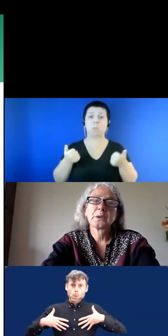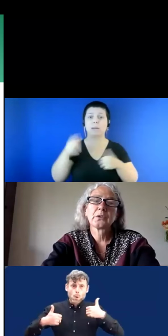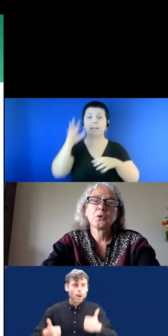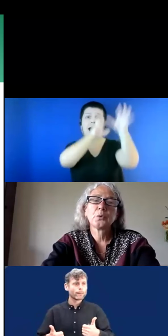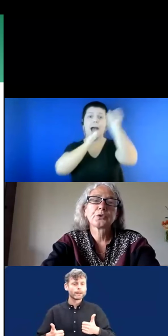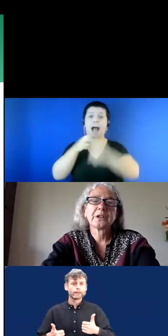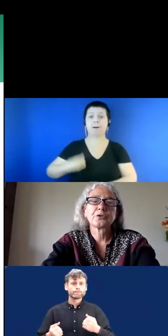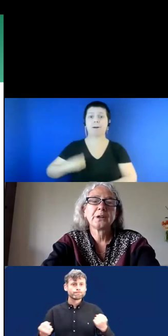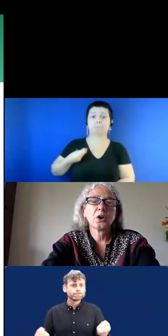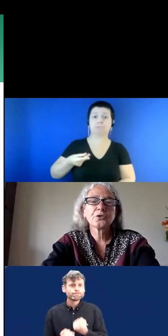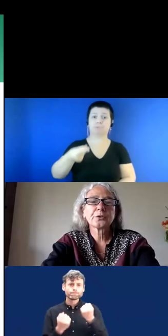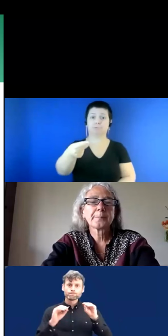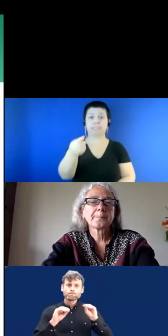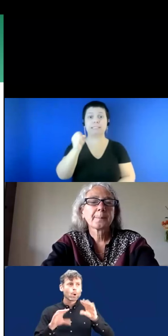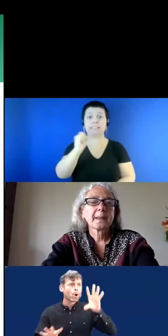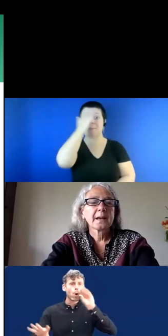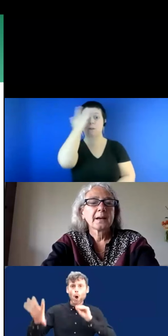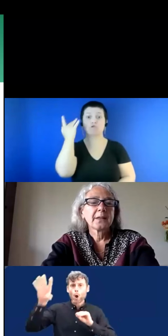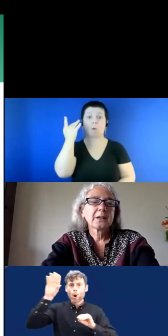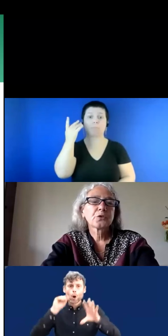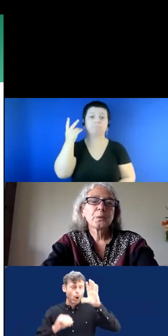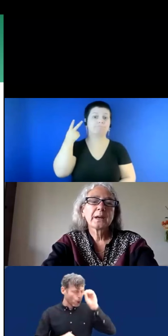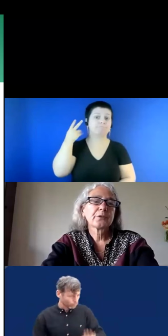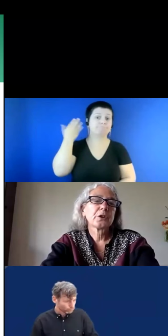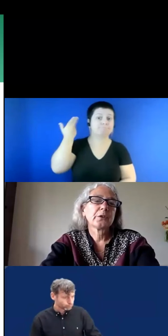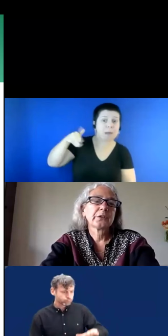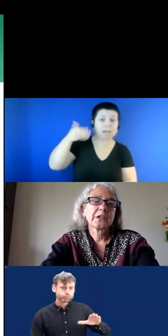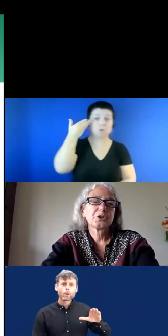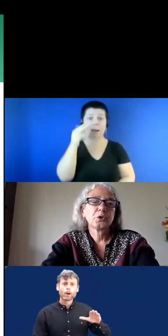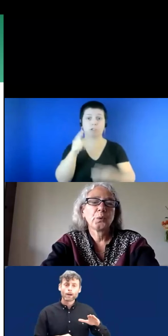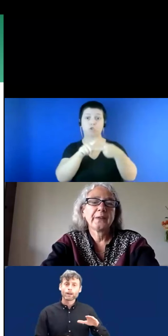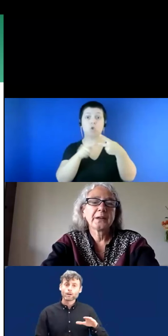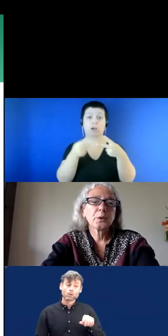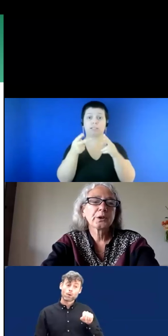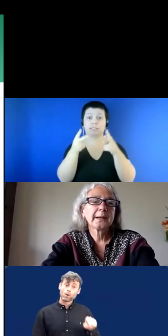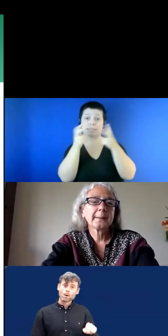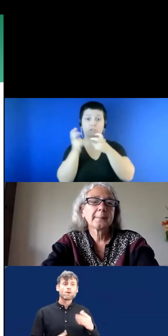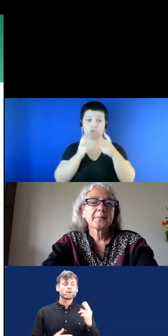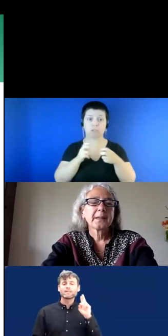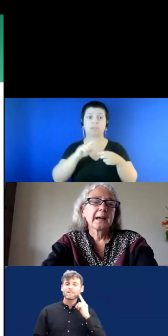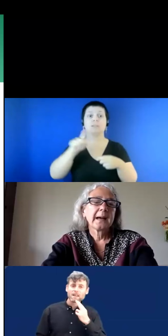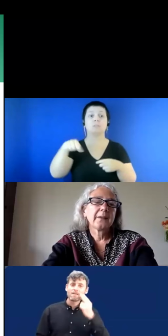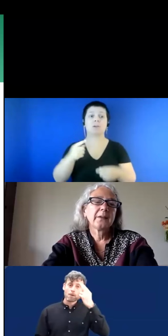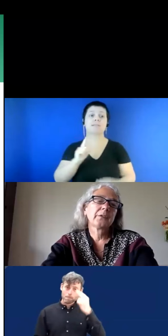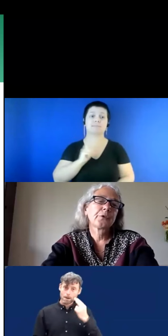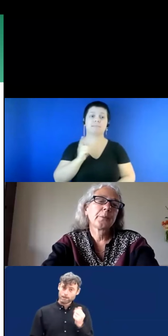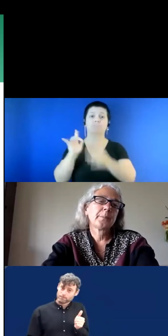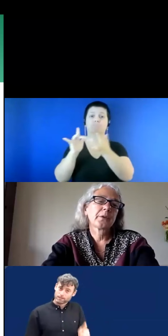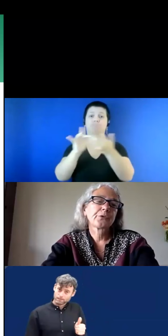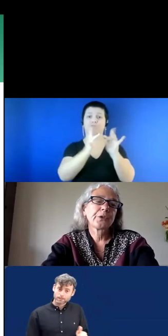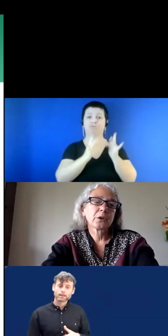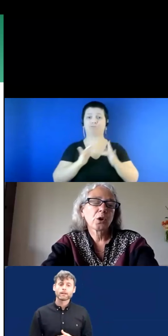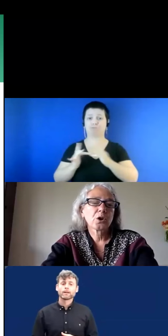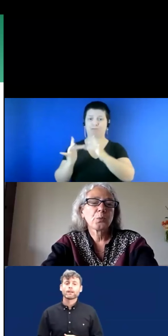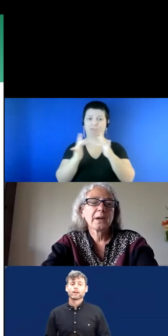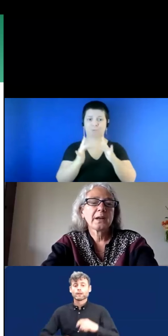individuals with dual sensory loss. Then at 2 we have a session on networking. And from